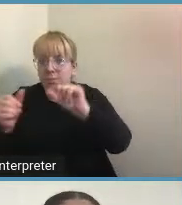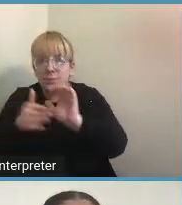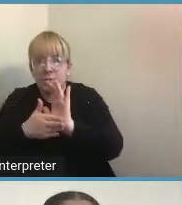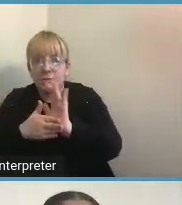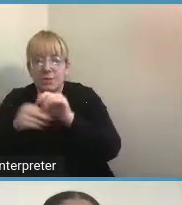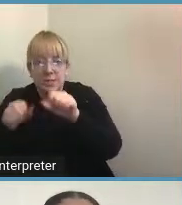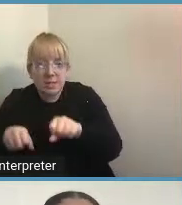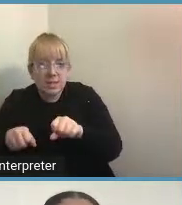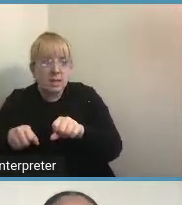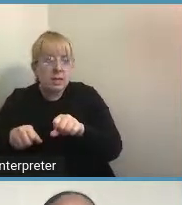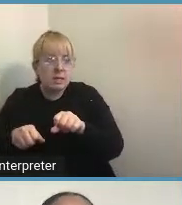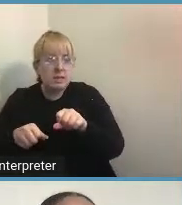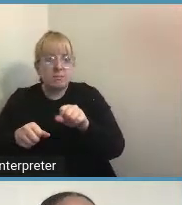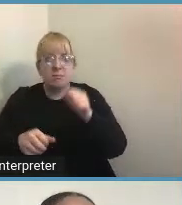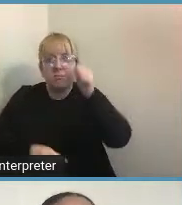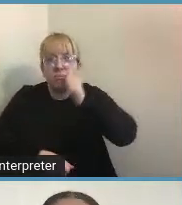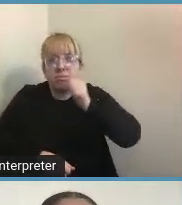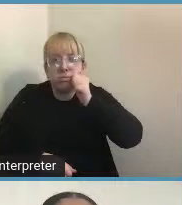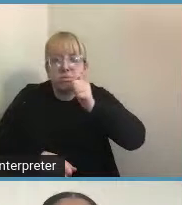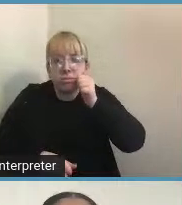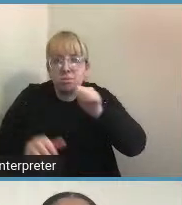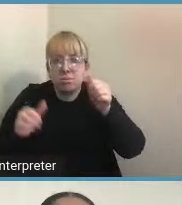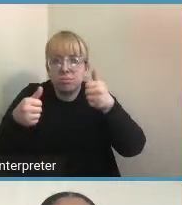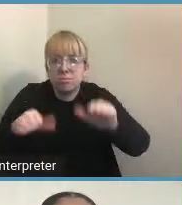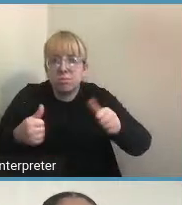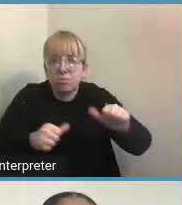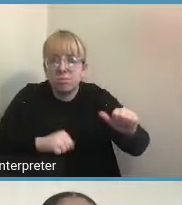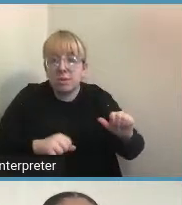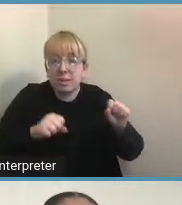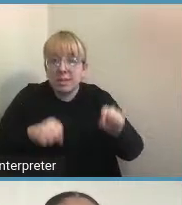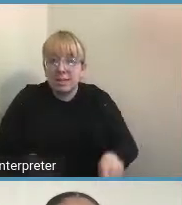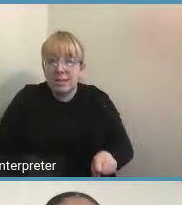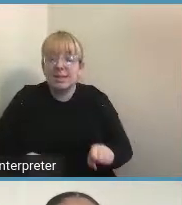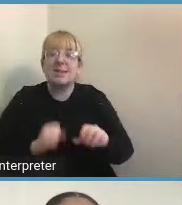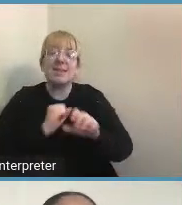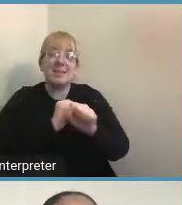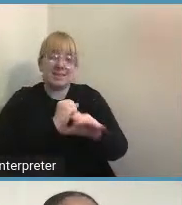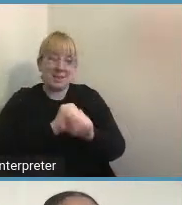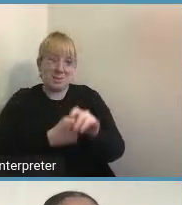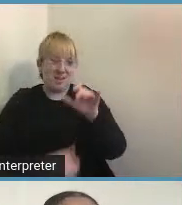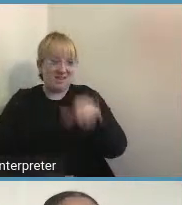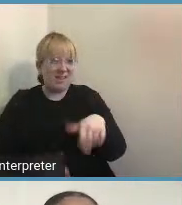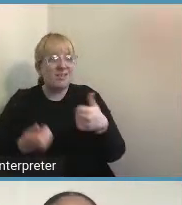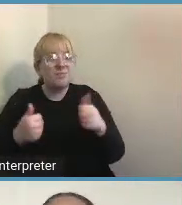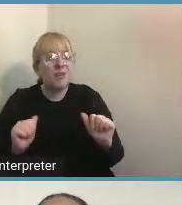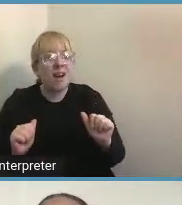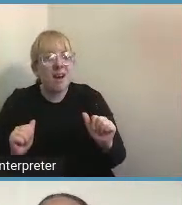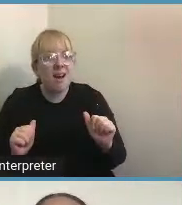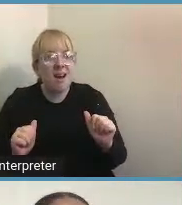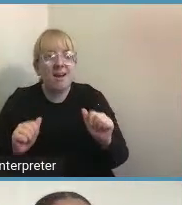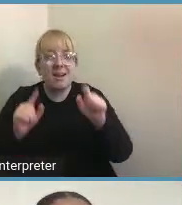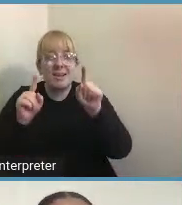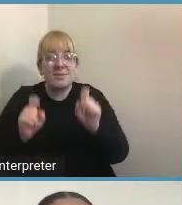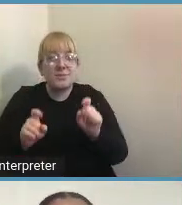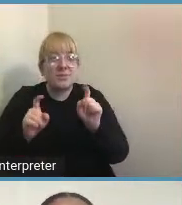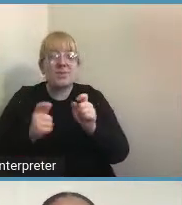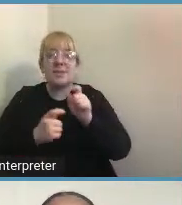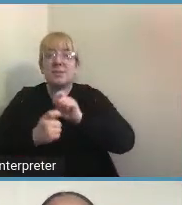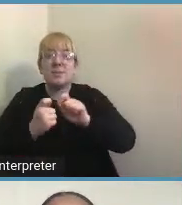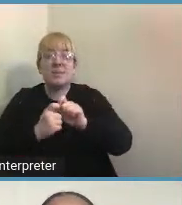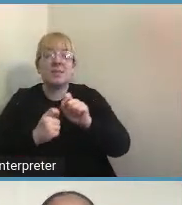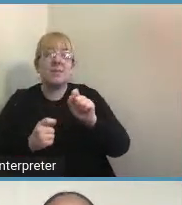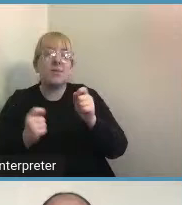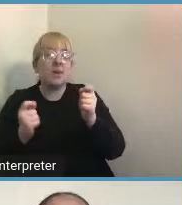regular content. Campaign is a great place to try it because you get to test out on a specific subject